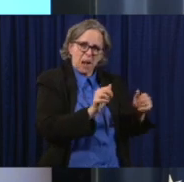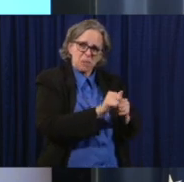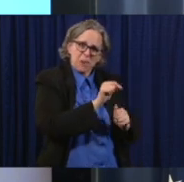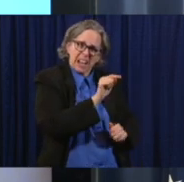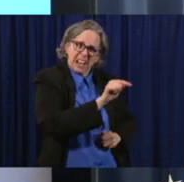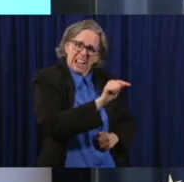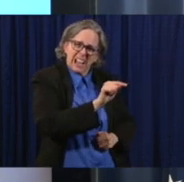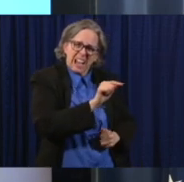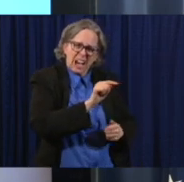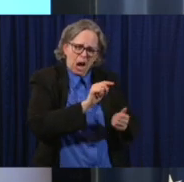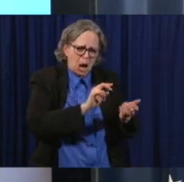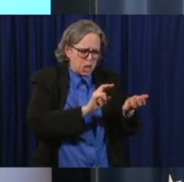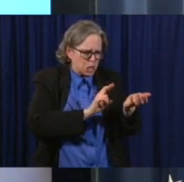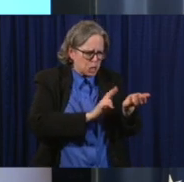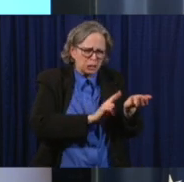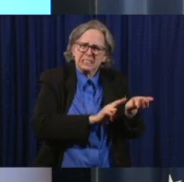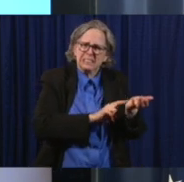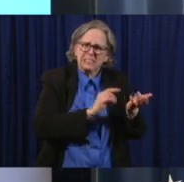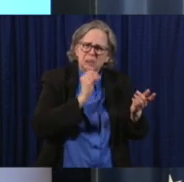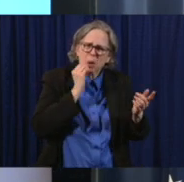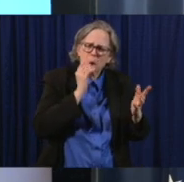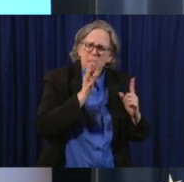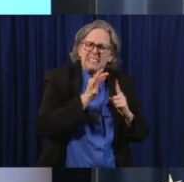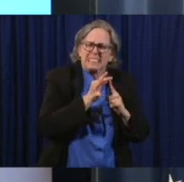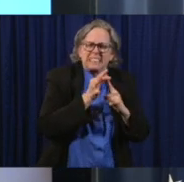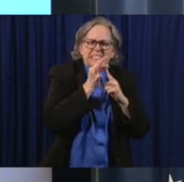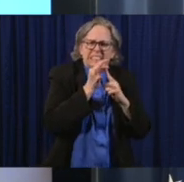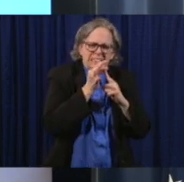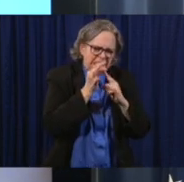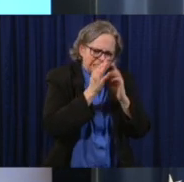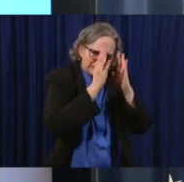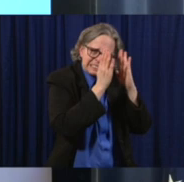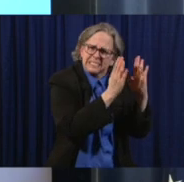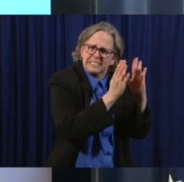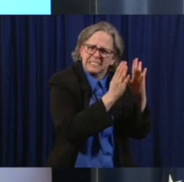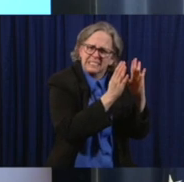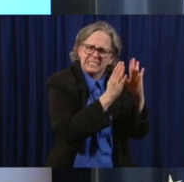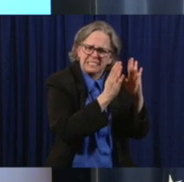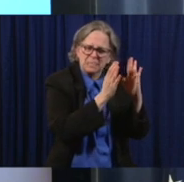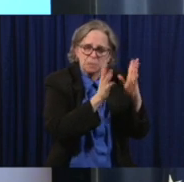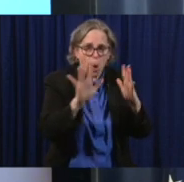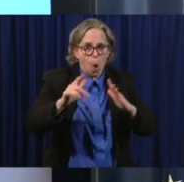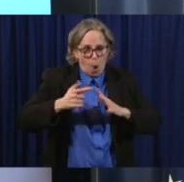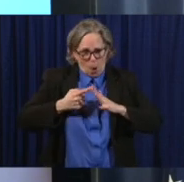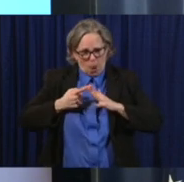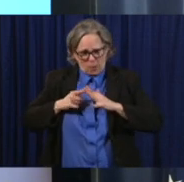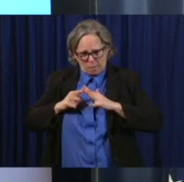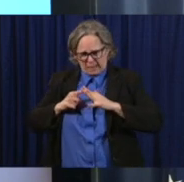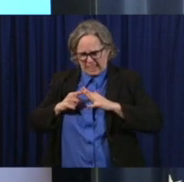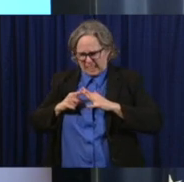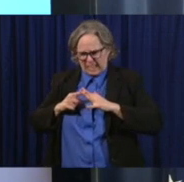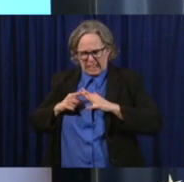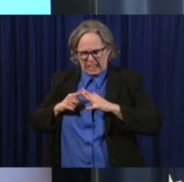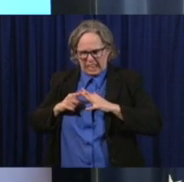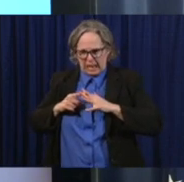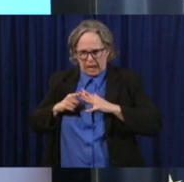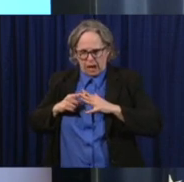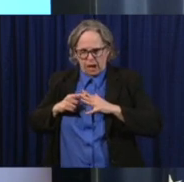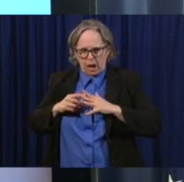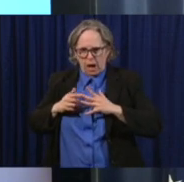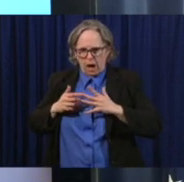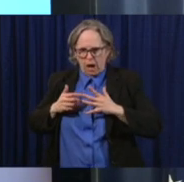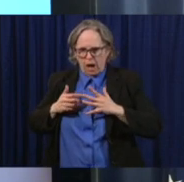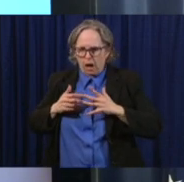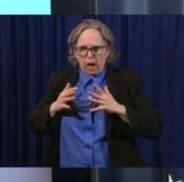attention, not only during the initial phase of this, but really as I've said to all the people that I